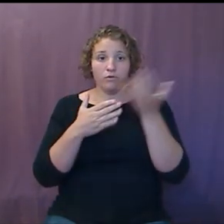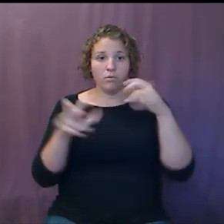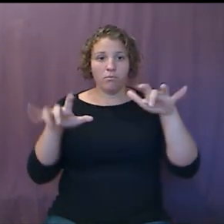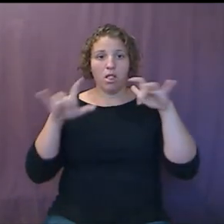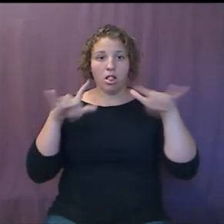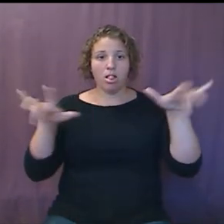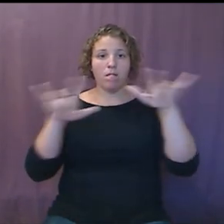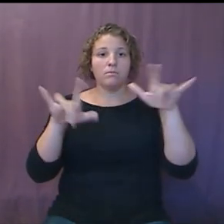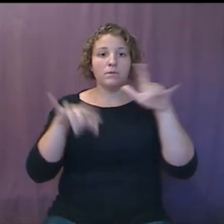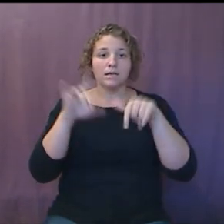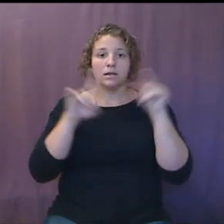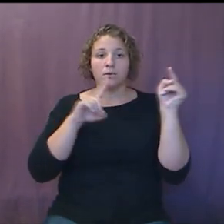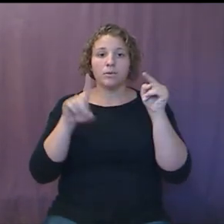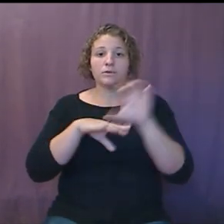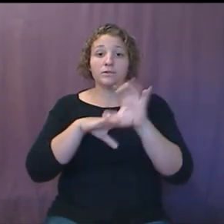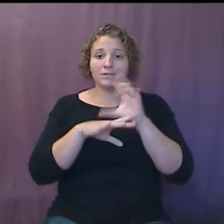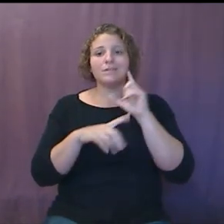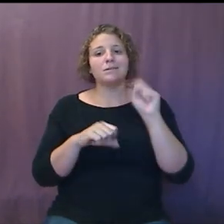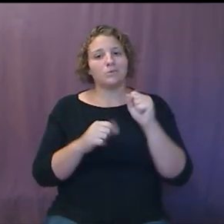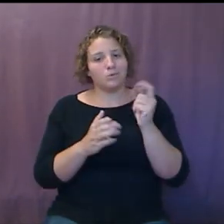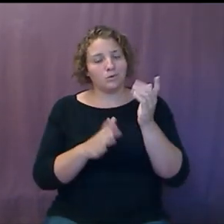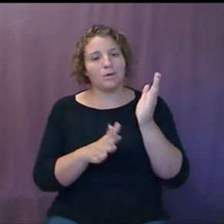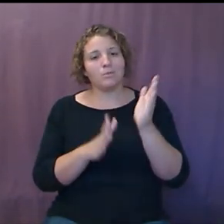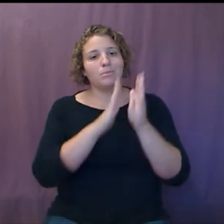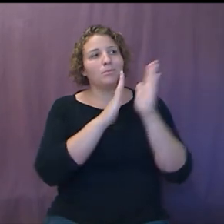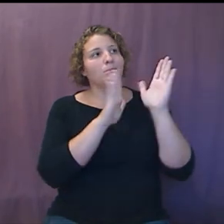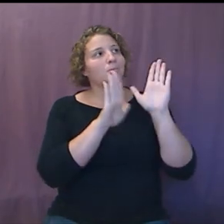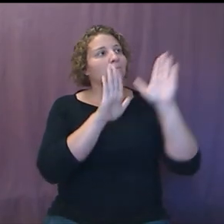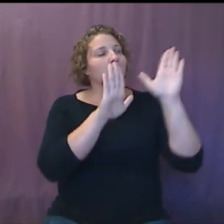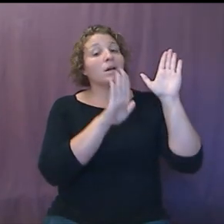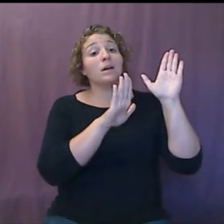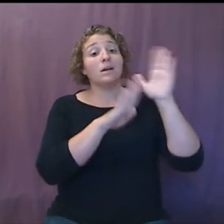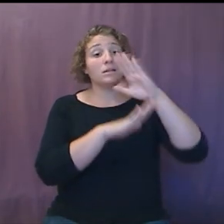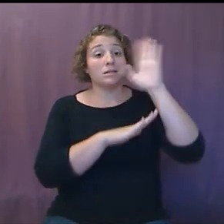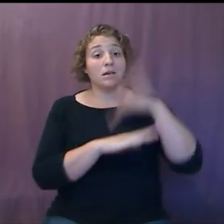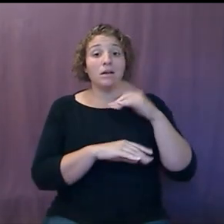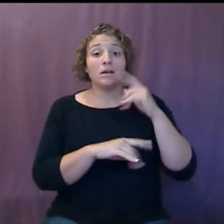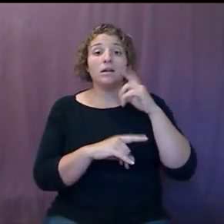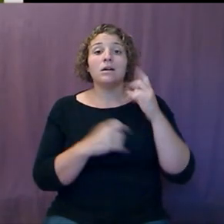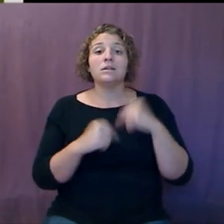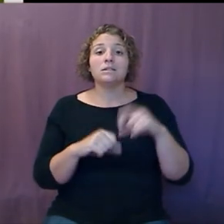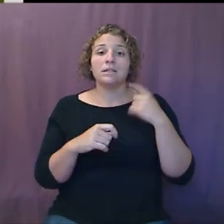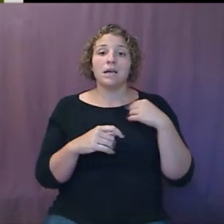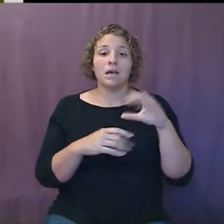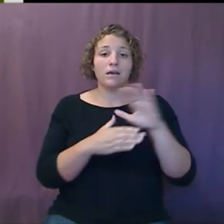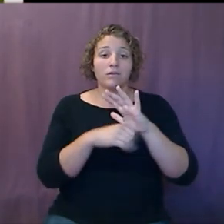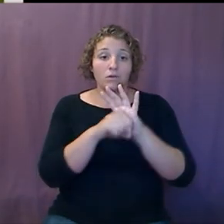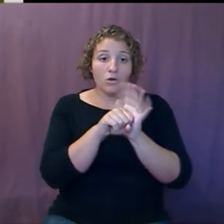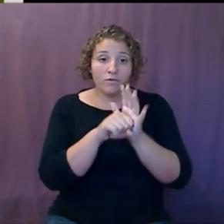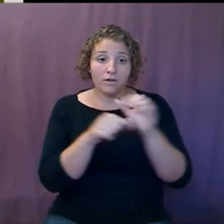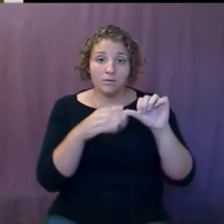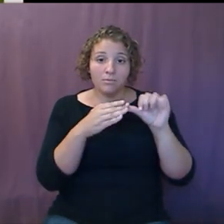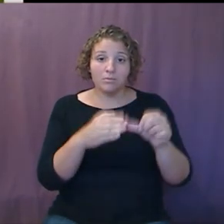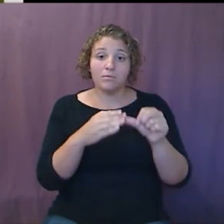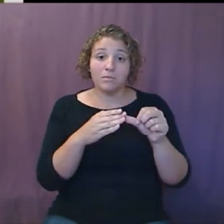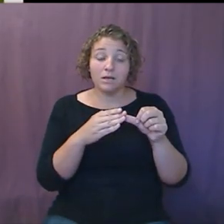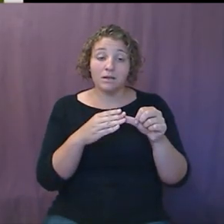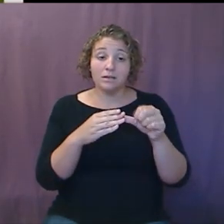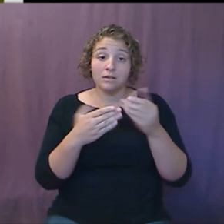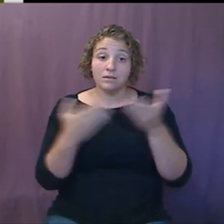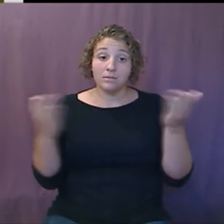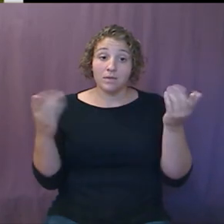with all this has cove yeah praise god has covet 19 had any impact on this subject funny you asked because just this month a couple of